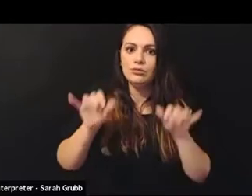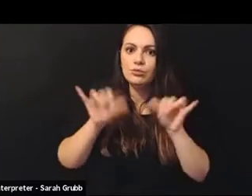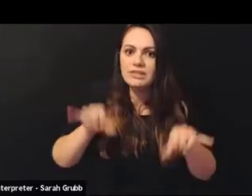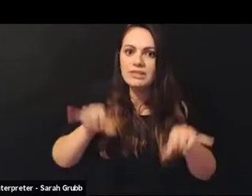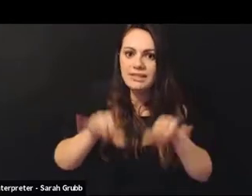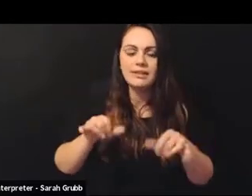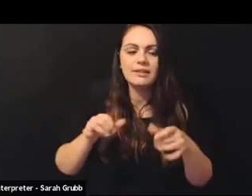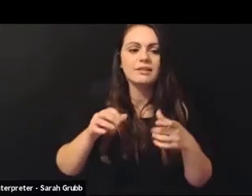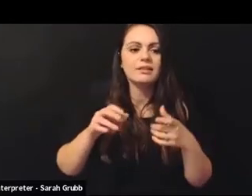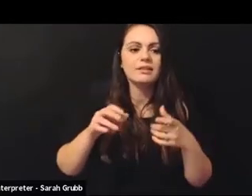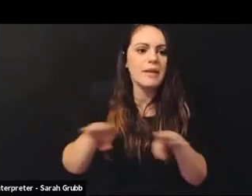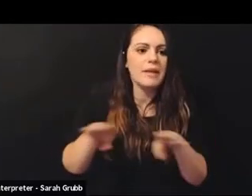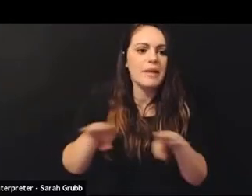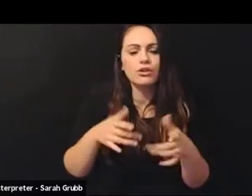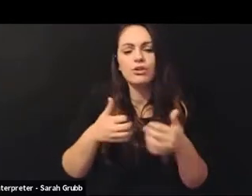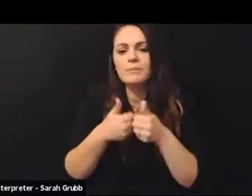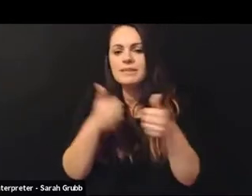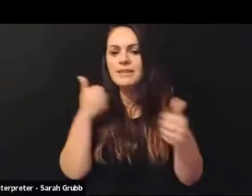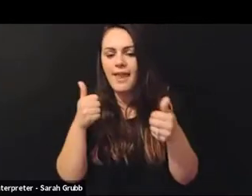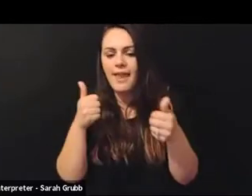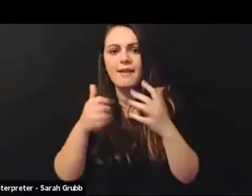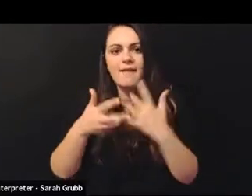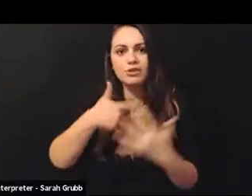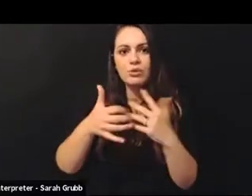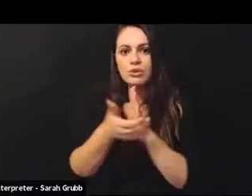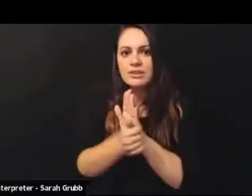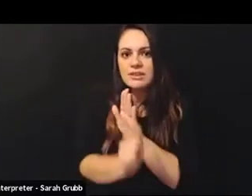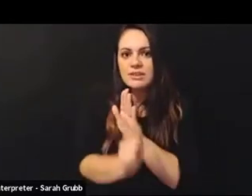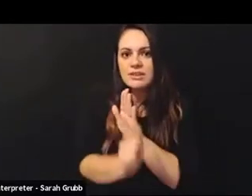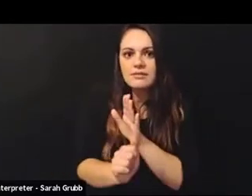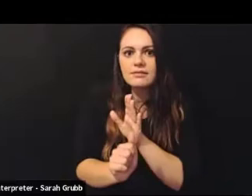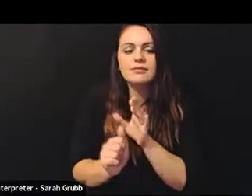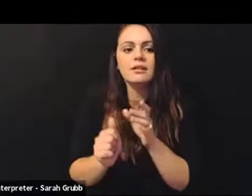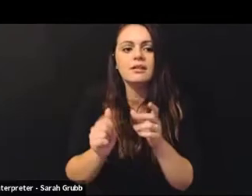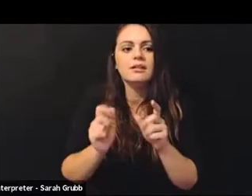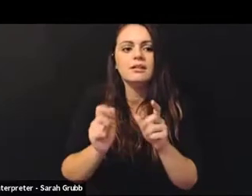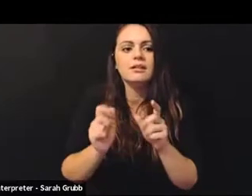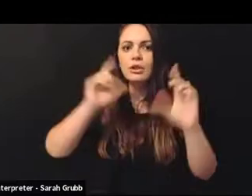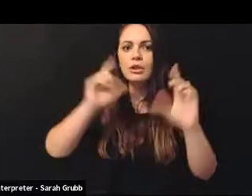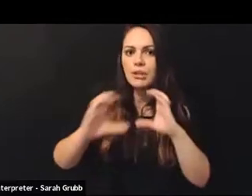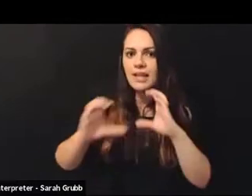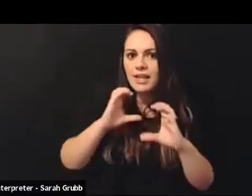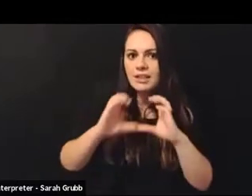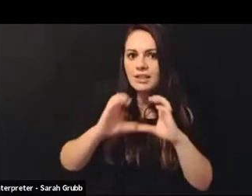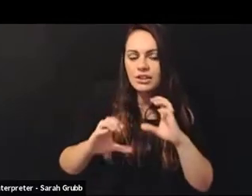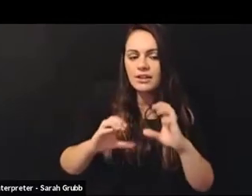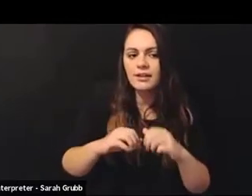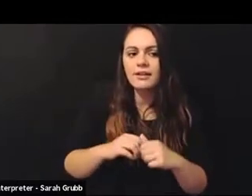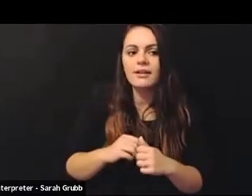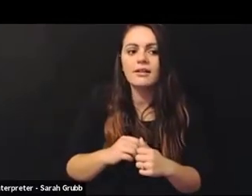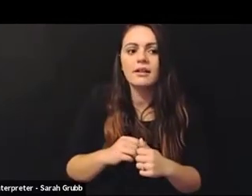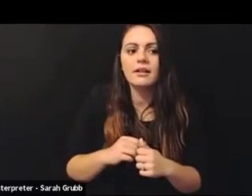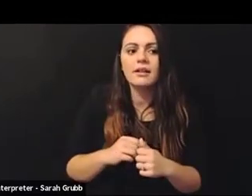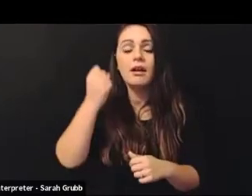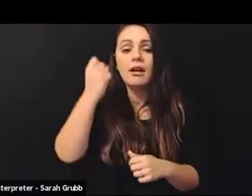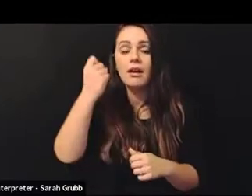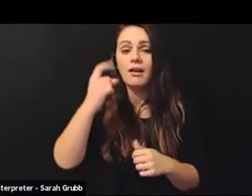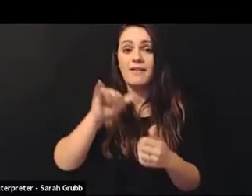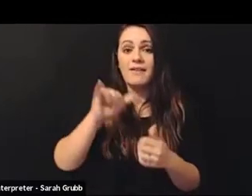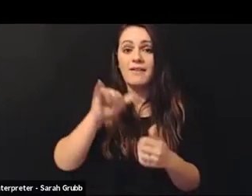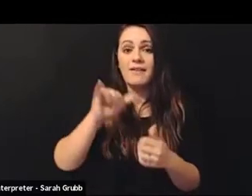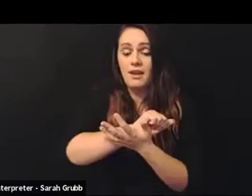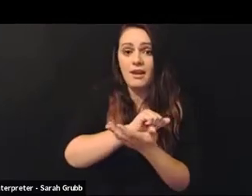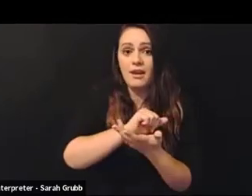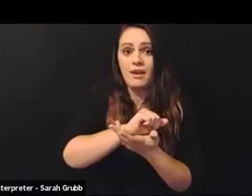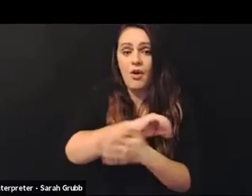that delay in the social skills or their communication. But it's all because of how